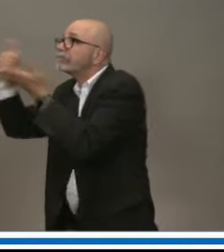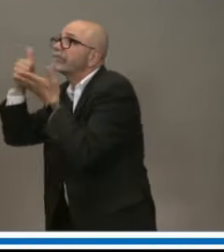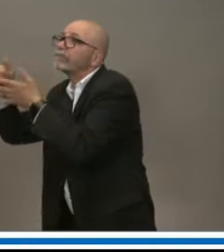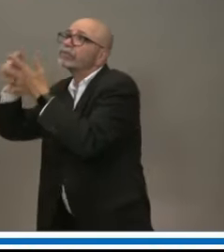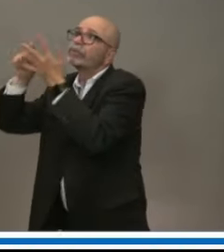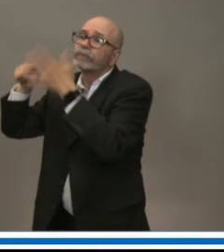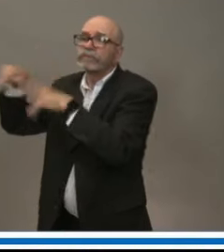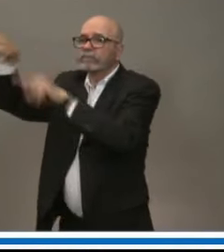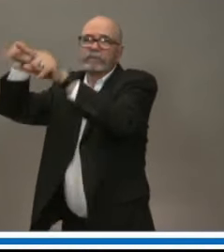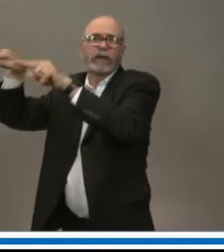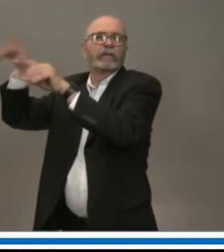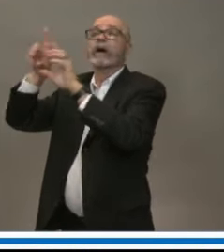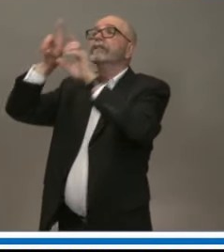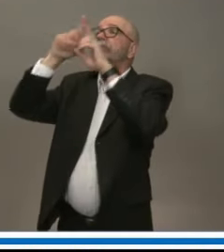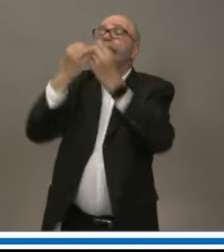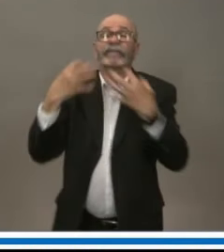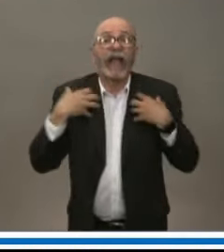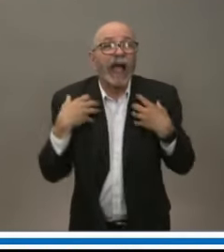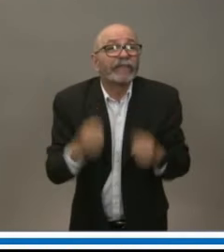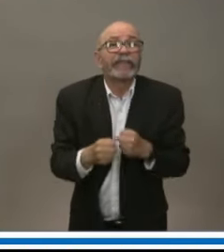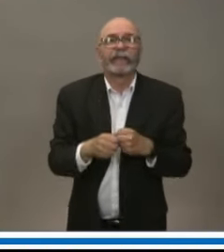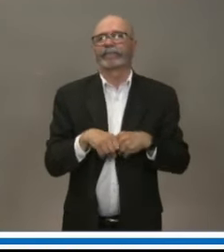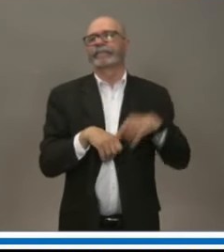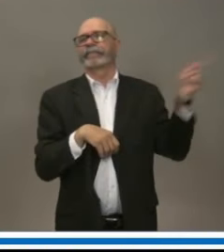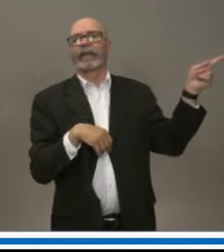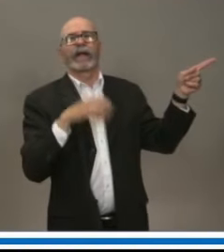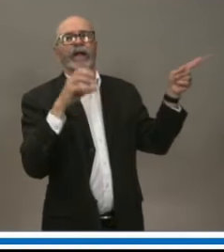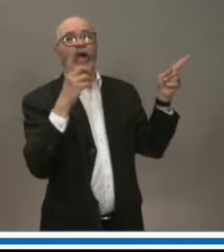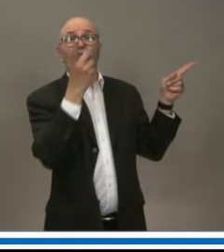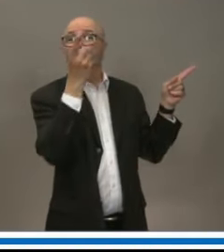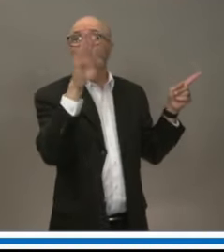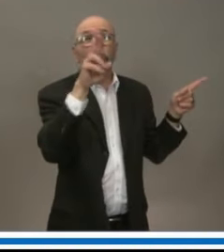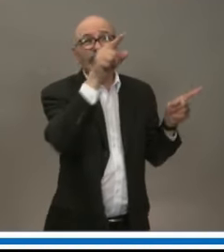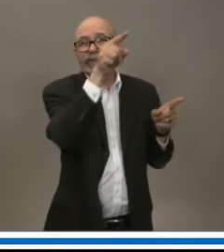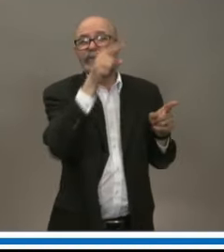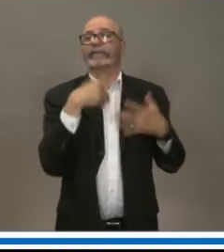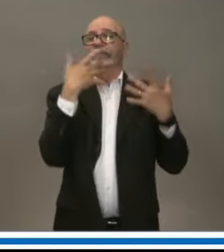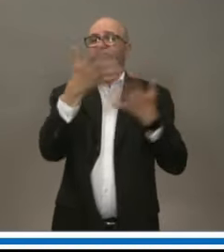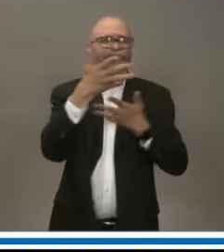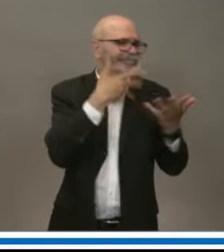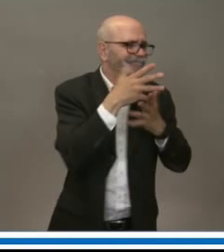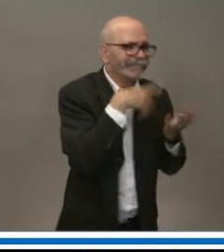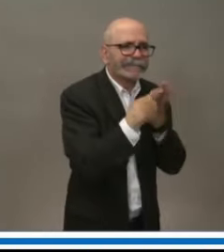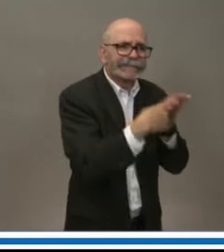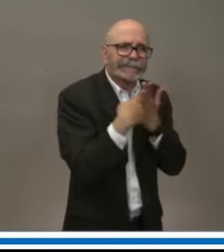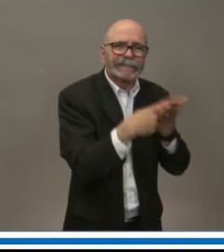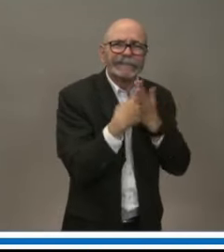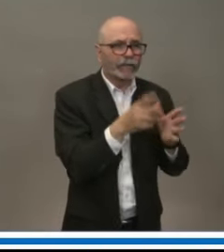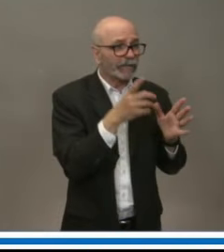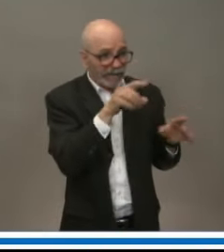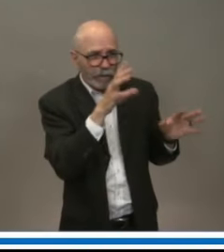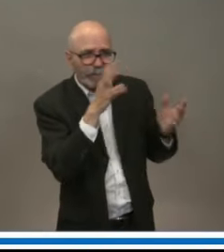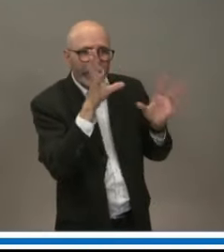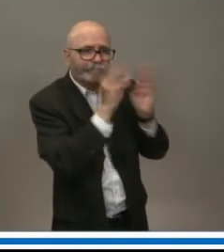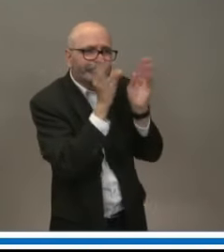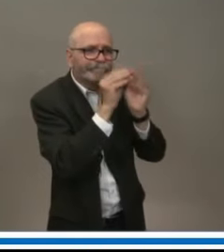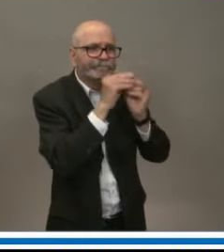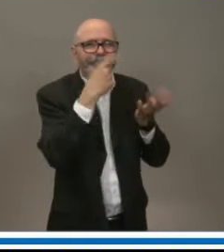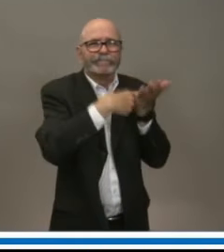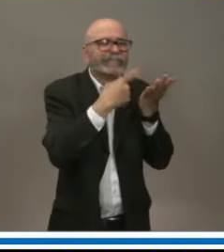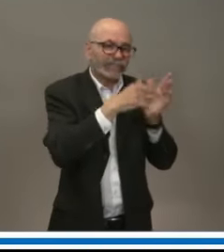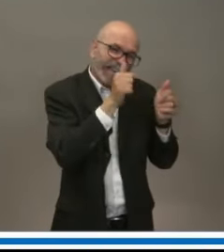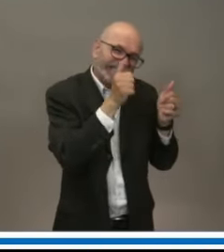working with Northwood to continue to try to mitigate the spread of this. This is, to be perfectly frank, it's the place